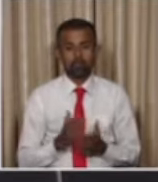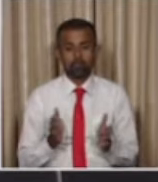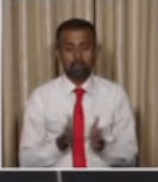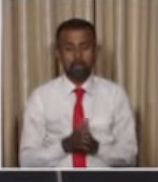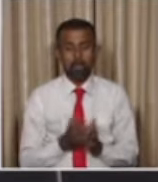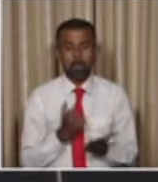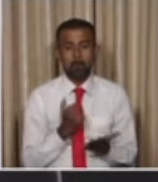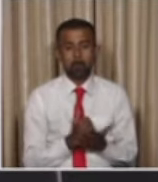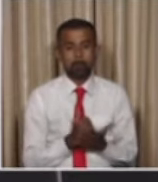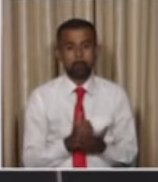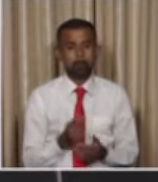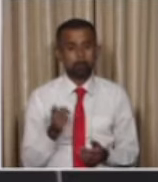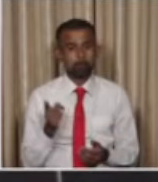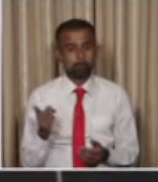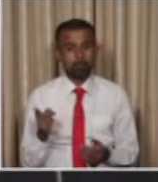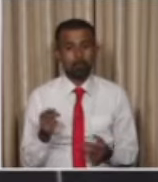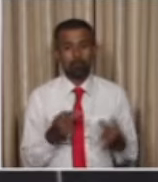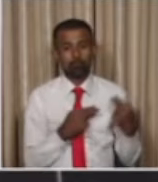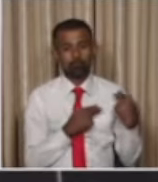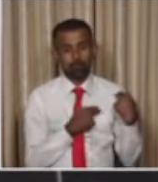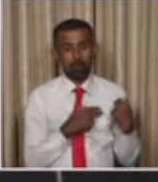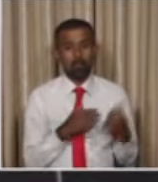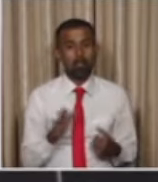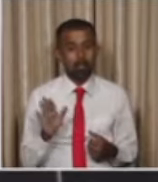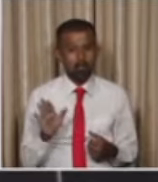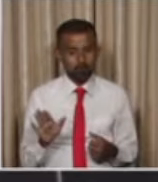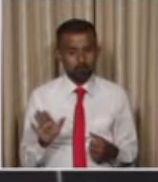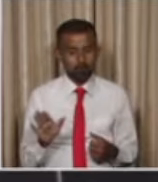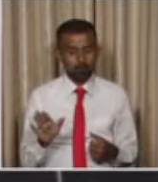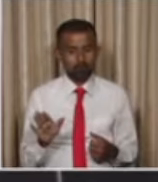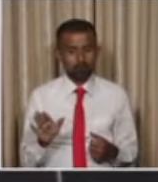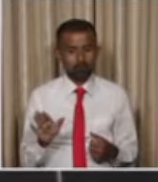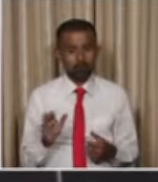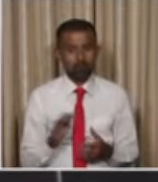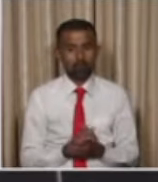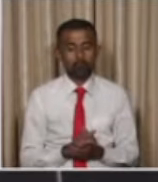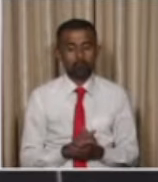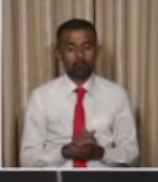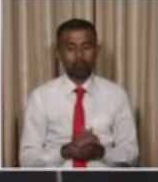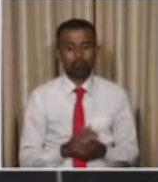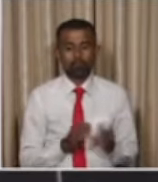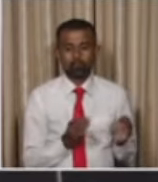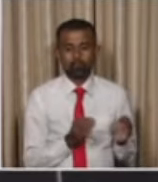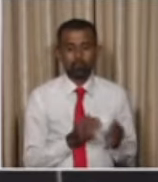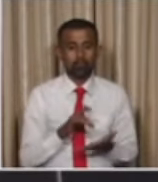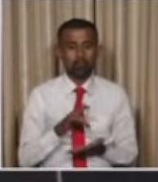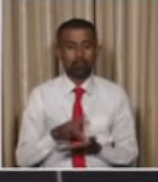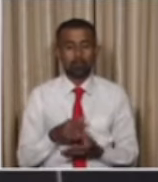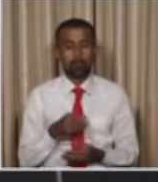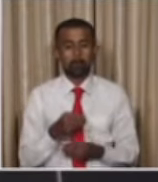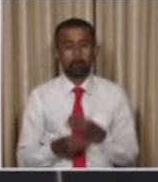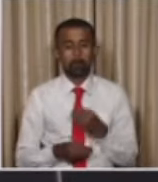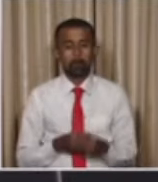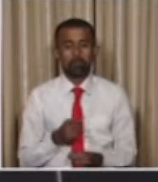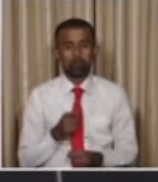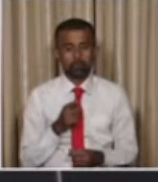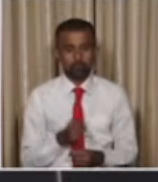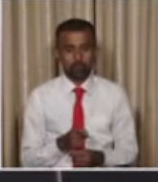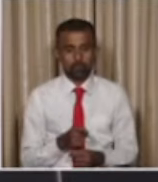to treat these small and medium industries, which are in serious